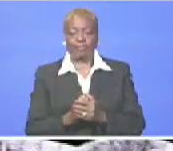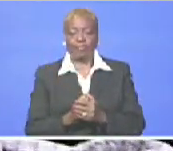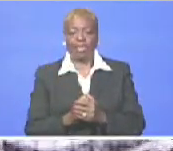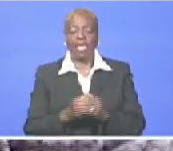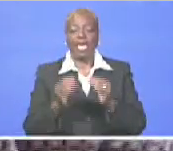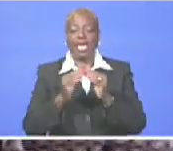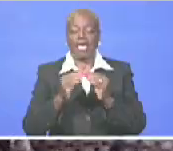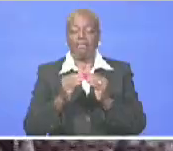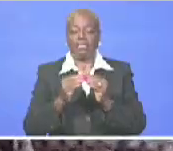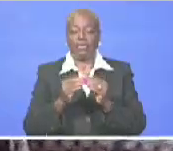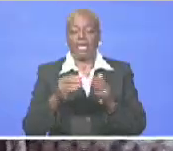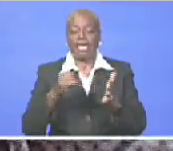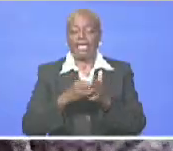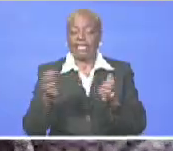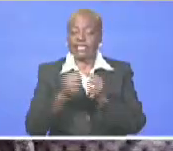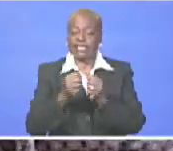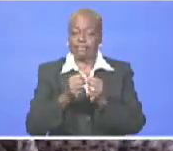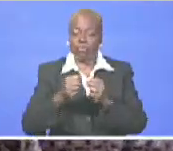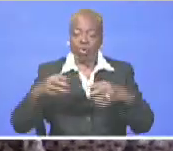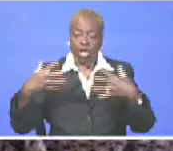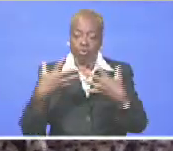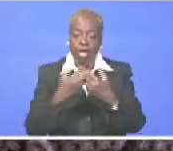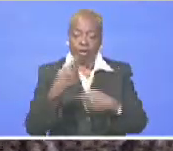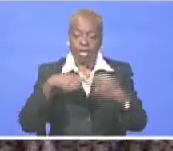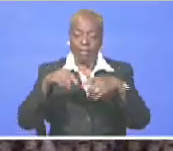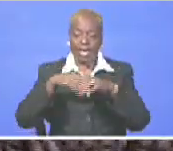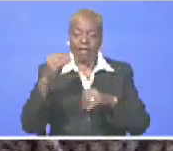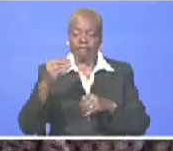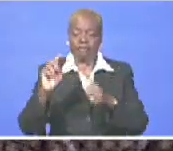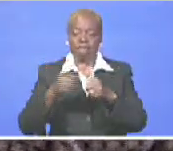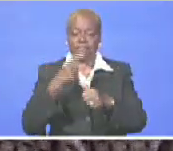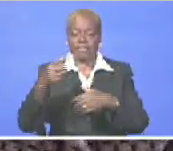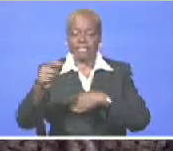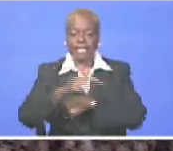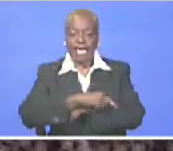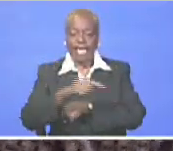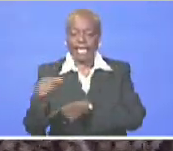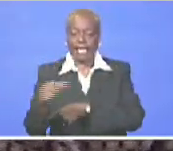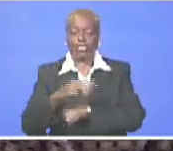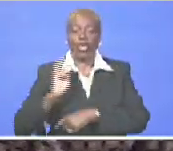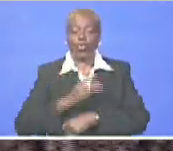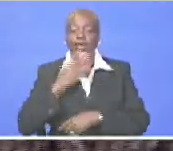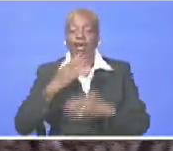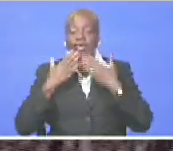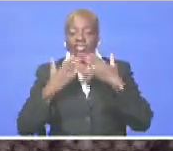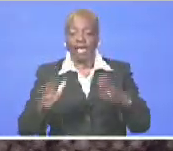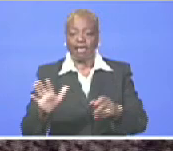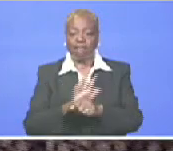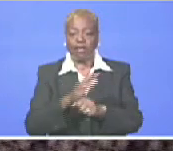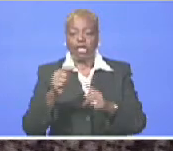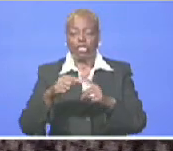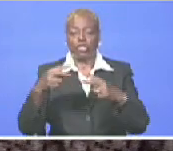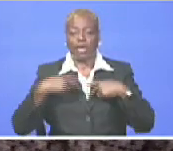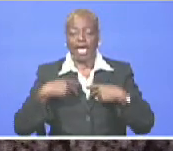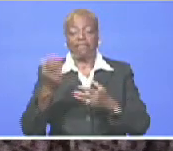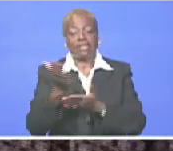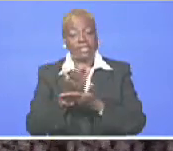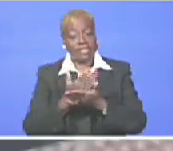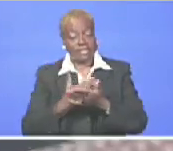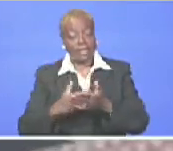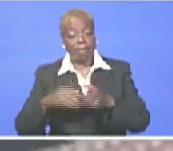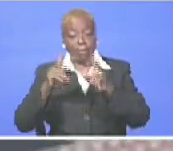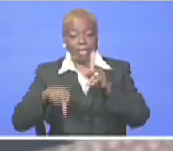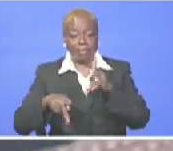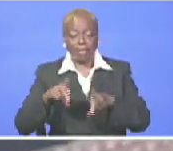though, it's a small crowd coming on the very first day, but unfortunately, we are grateful and we're thankful to be able to have some sort of customers coming